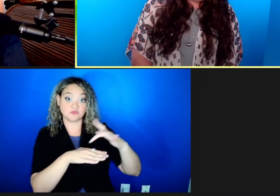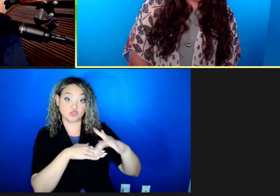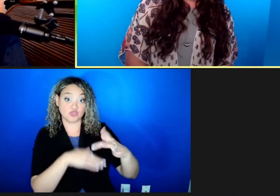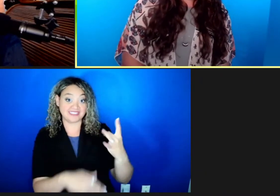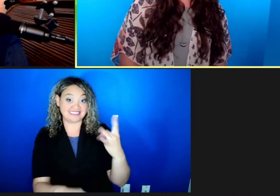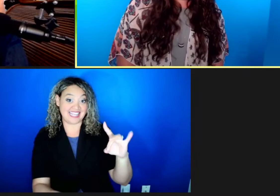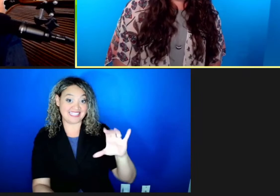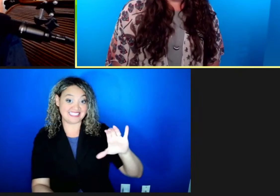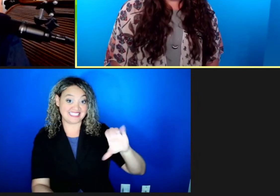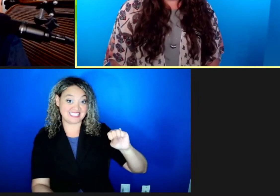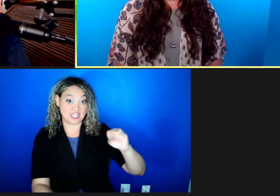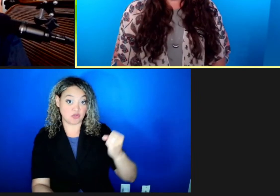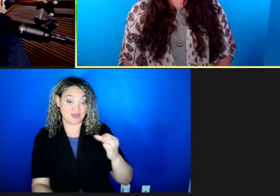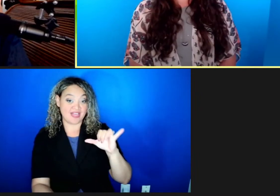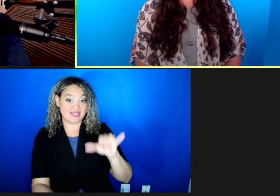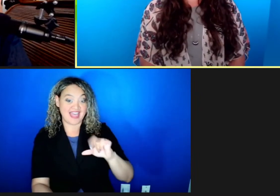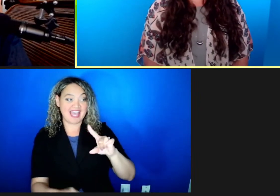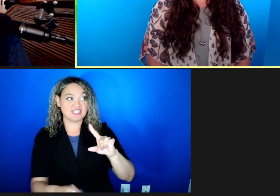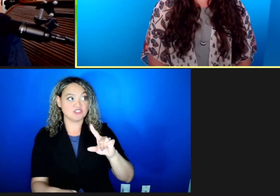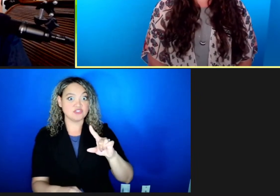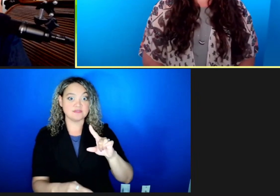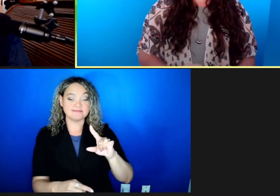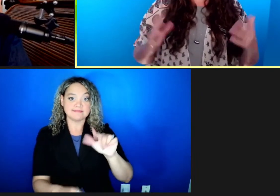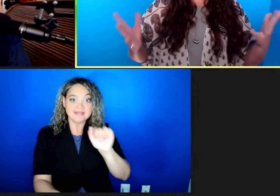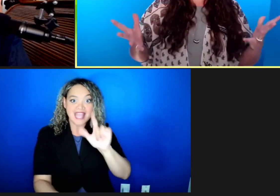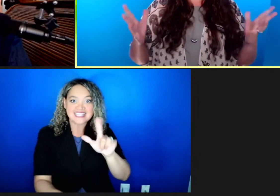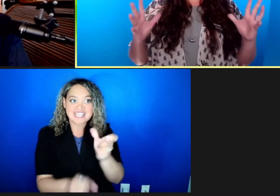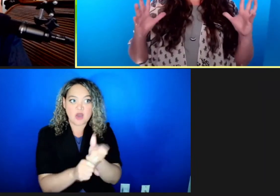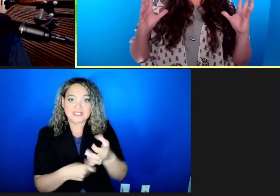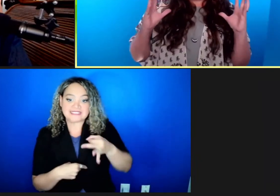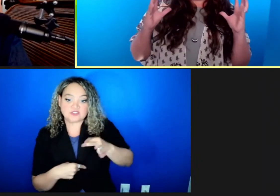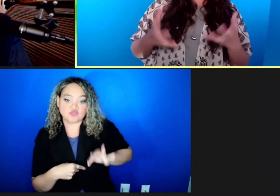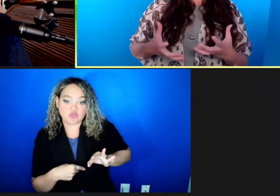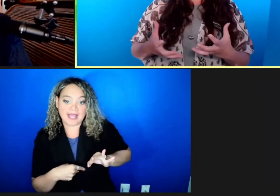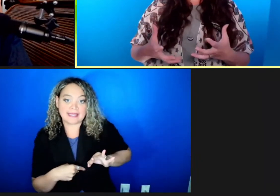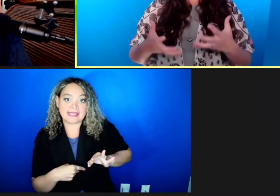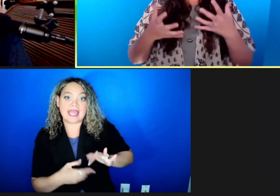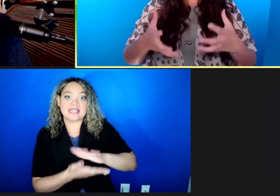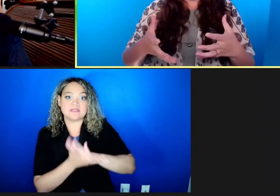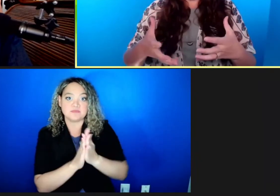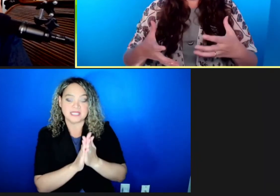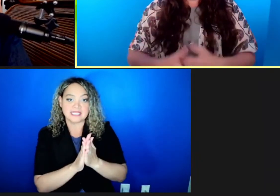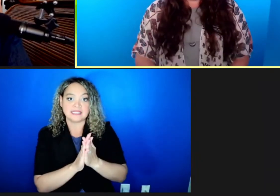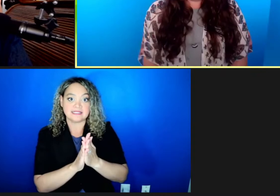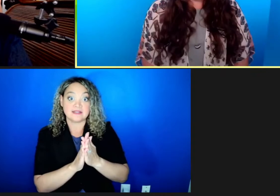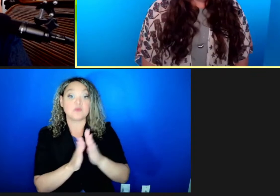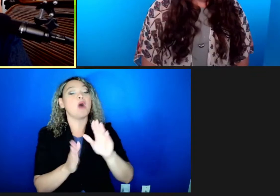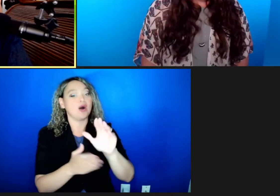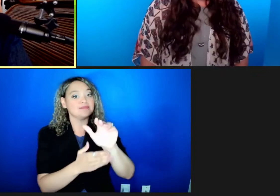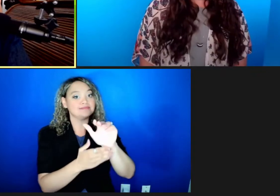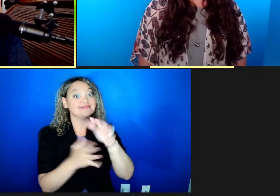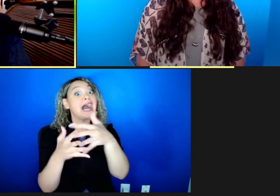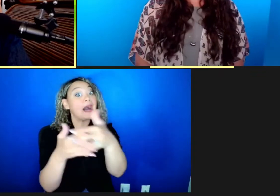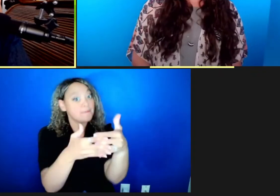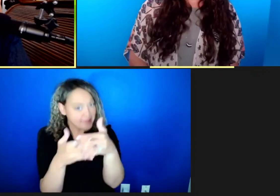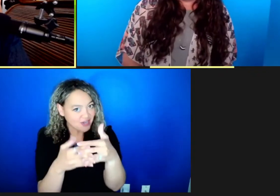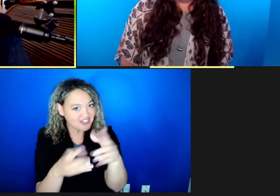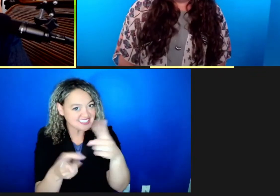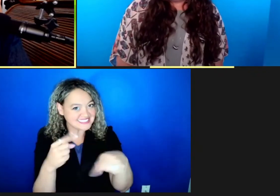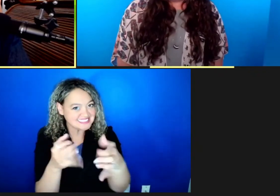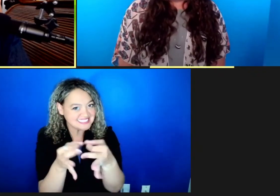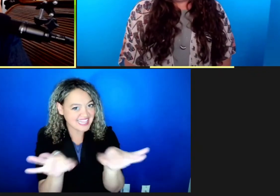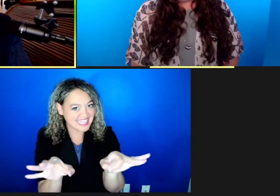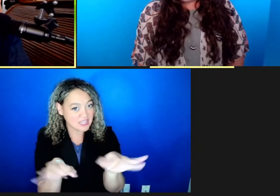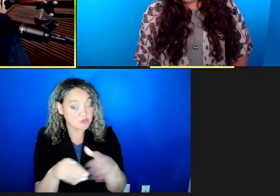1800s, that is kind of when sign language gets its credit as being founded, American Sign Language. Uh-huh. But it was